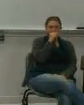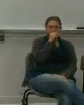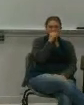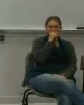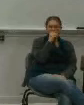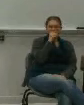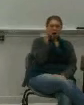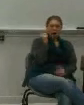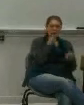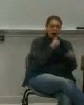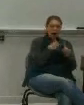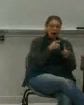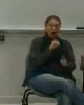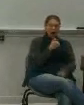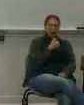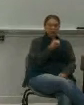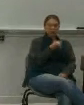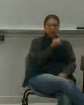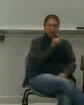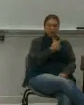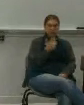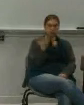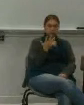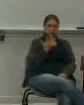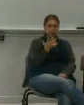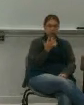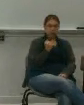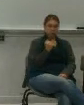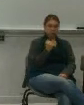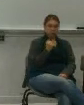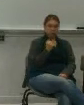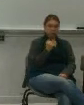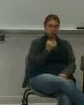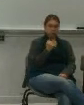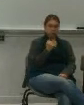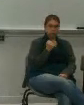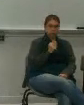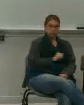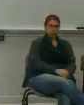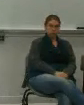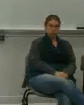occurs when we're oxidizing what compound?